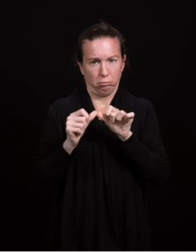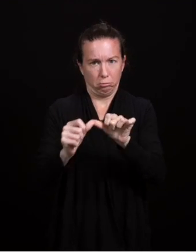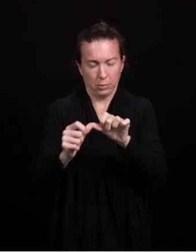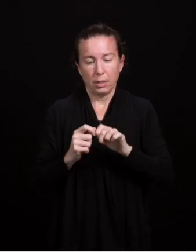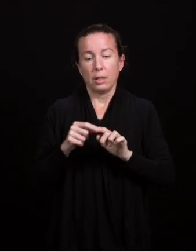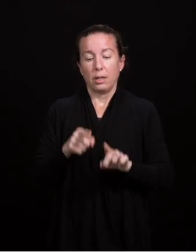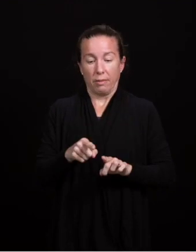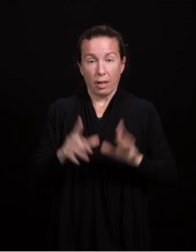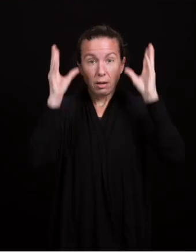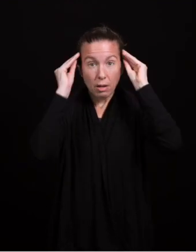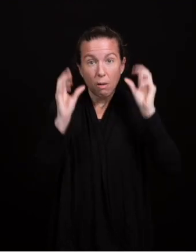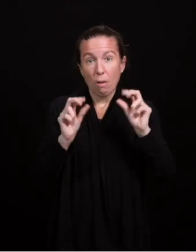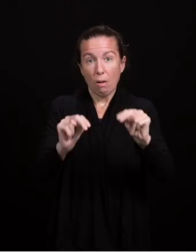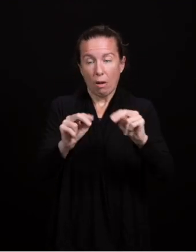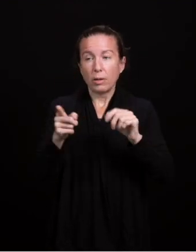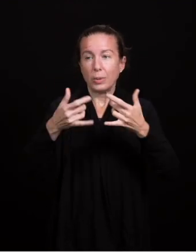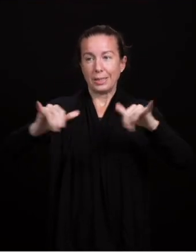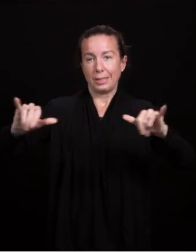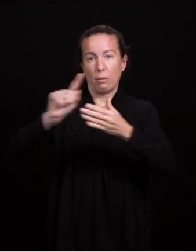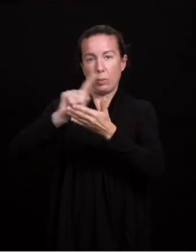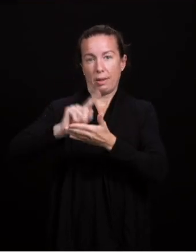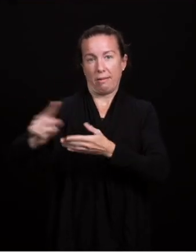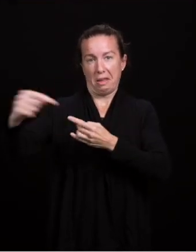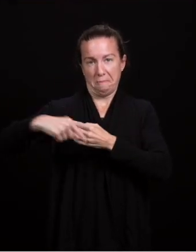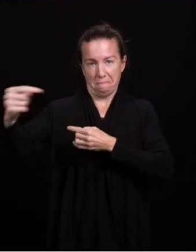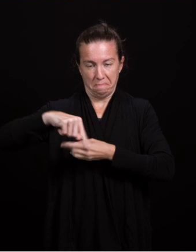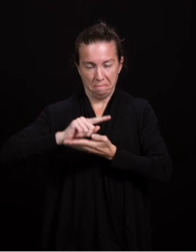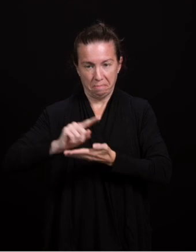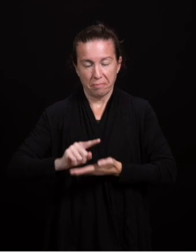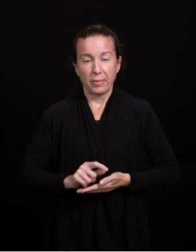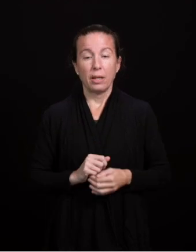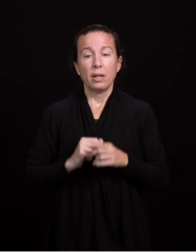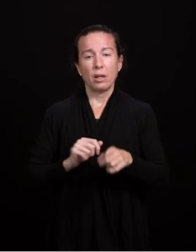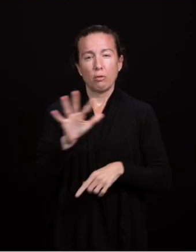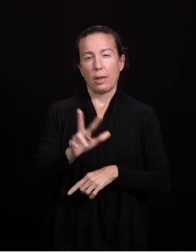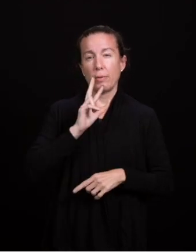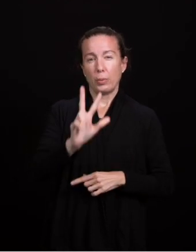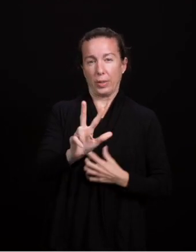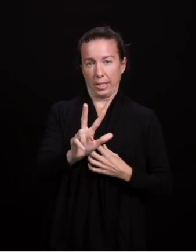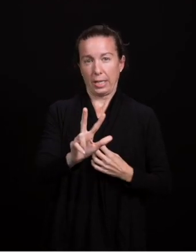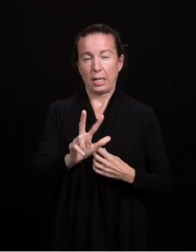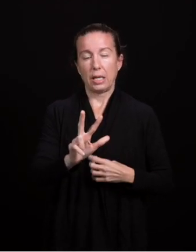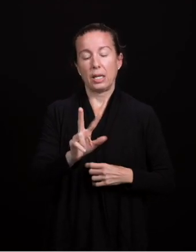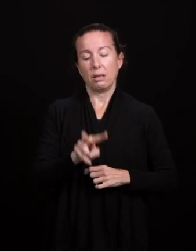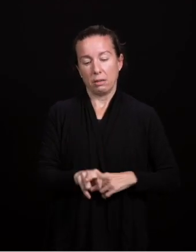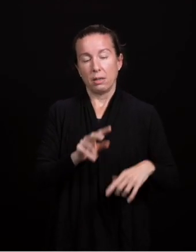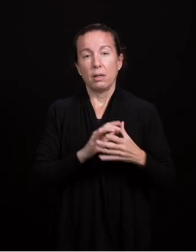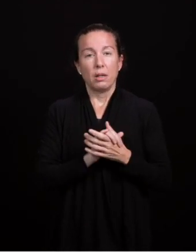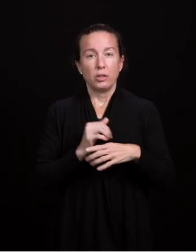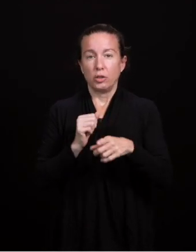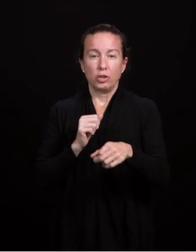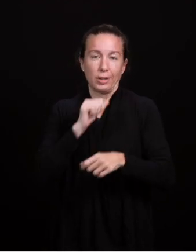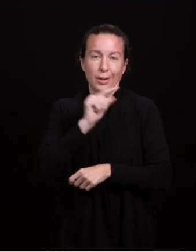activated, we kept that up on a weekly basis. By the time she turned 3, she no